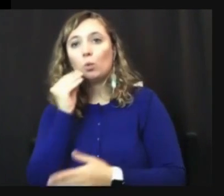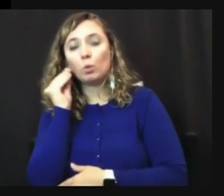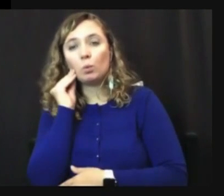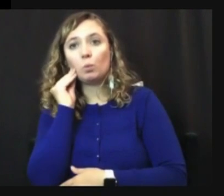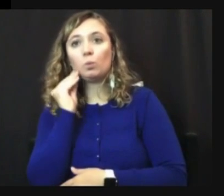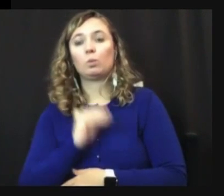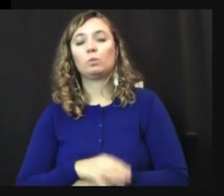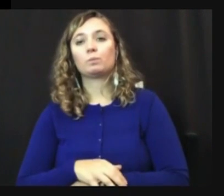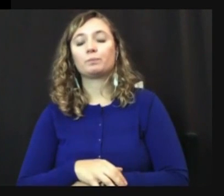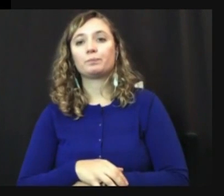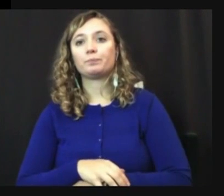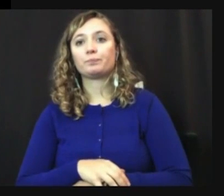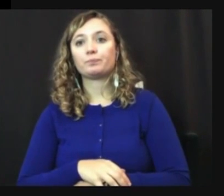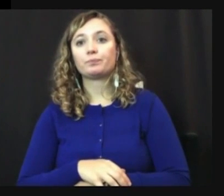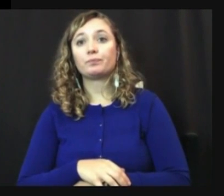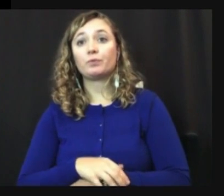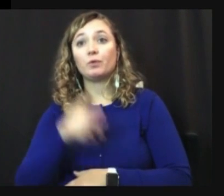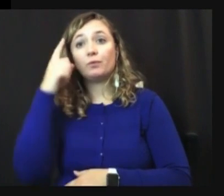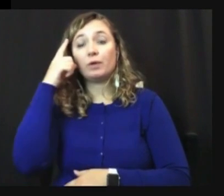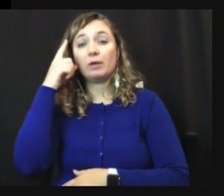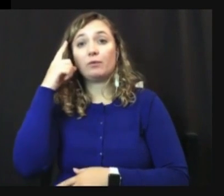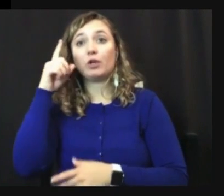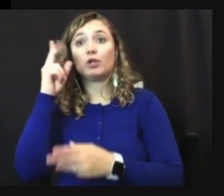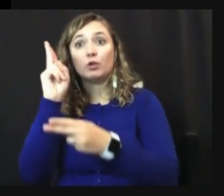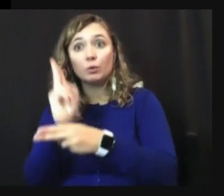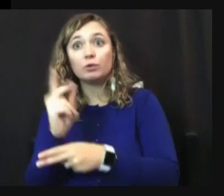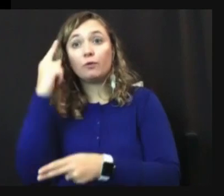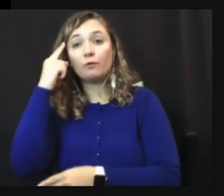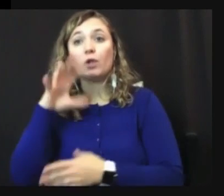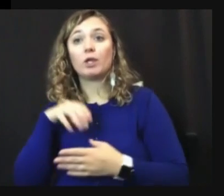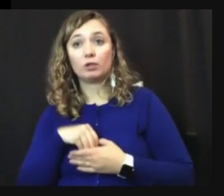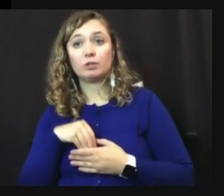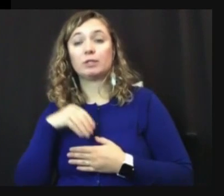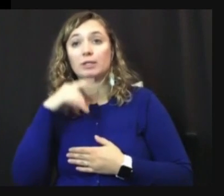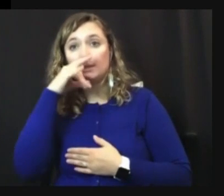in any way that's useful to the autistic child.